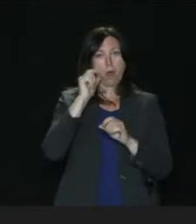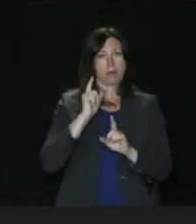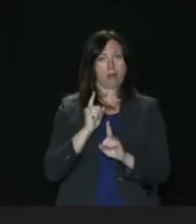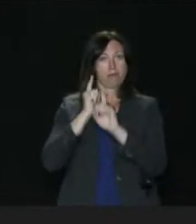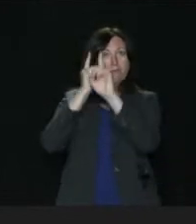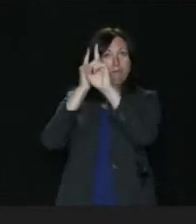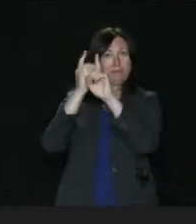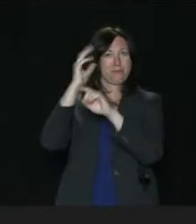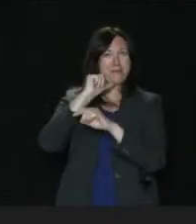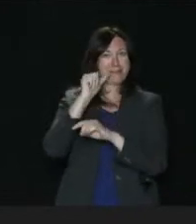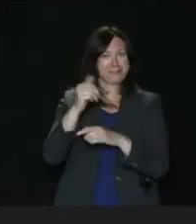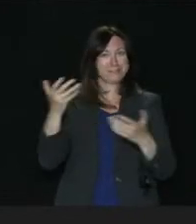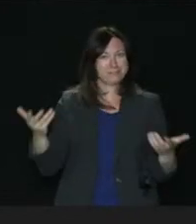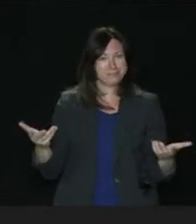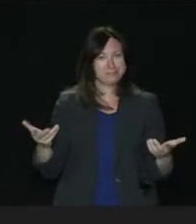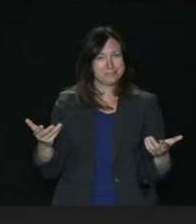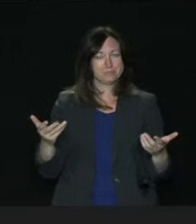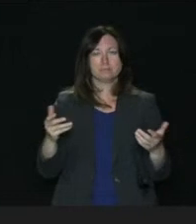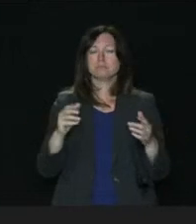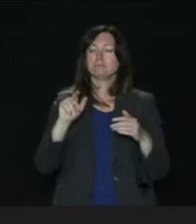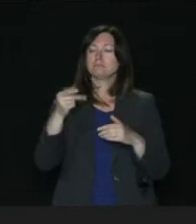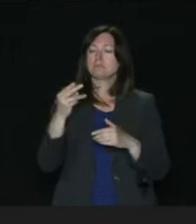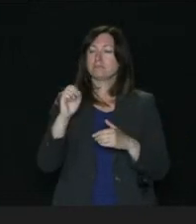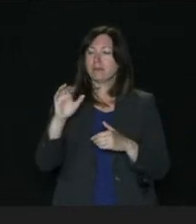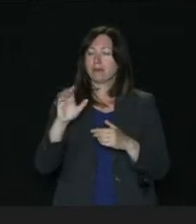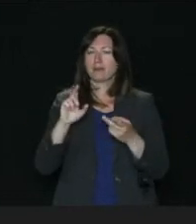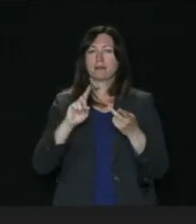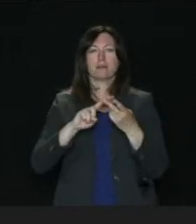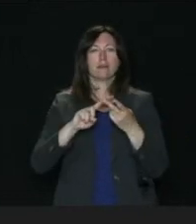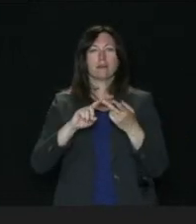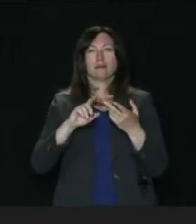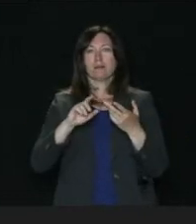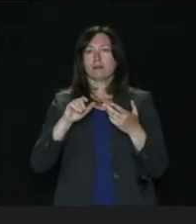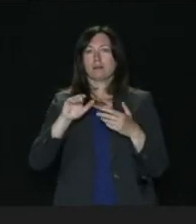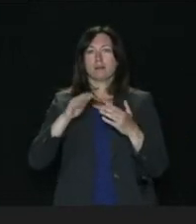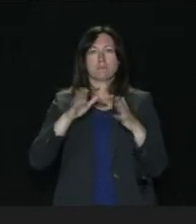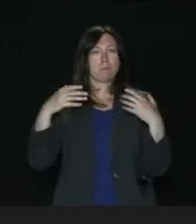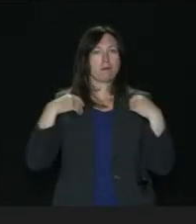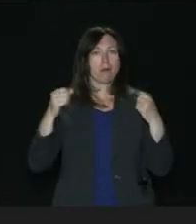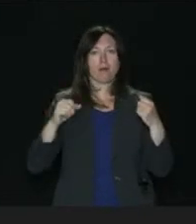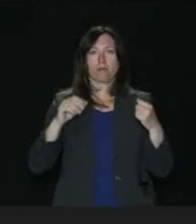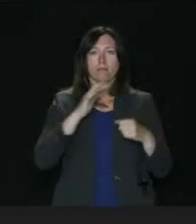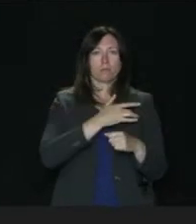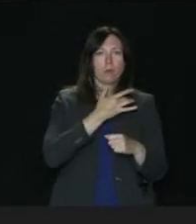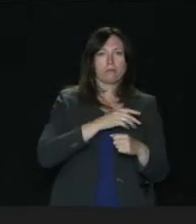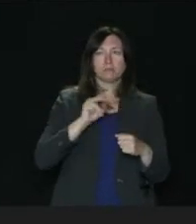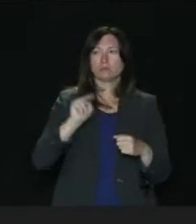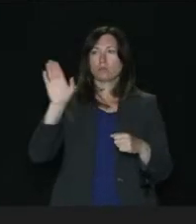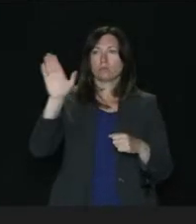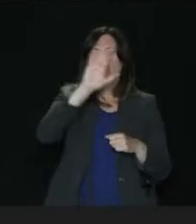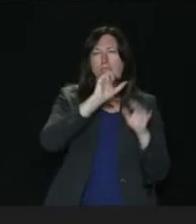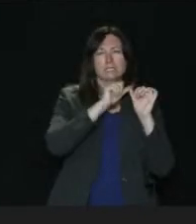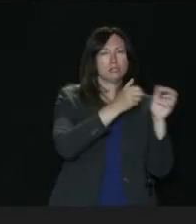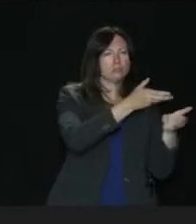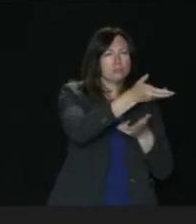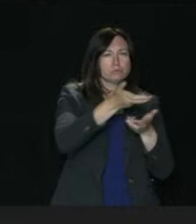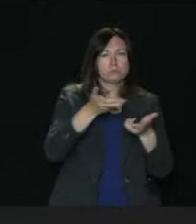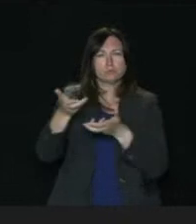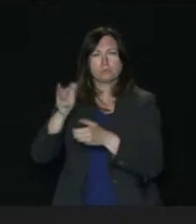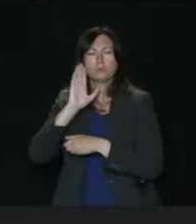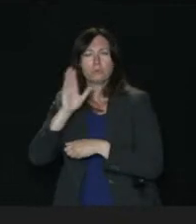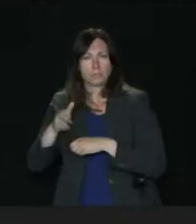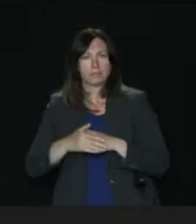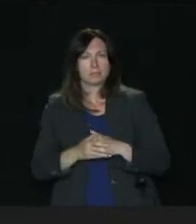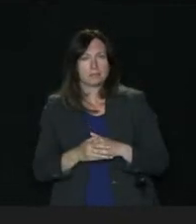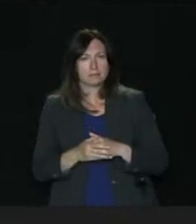work closely with the public health authorities in the territories and the provinces as well, of course.